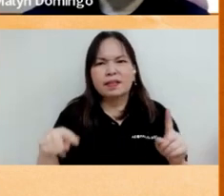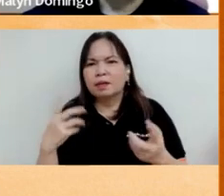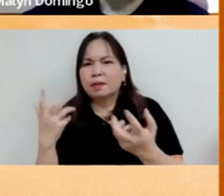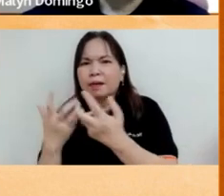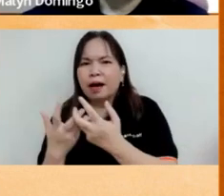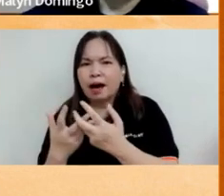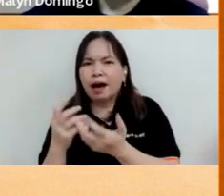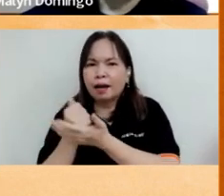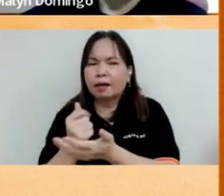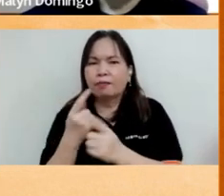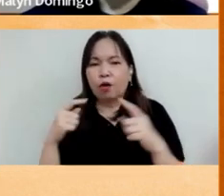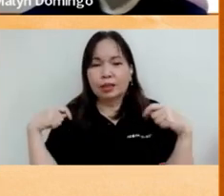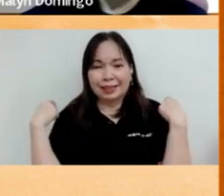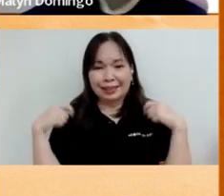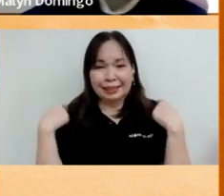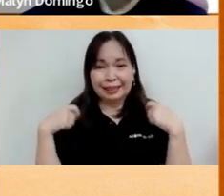teenager.